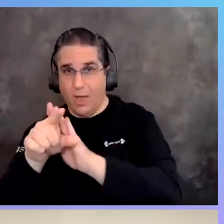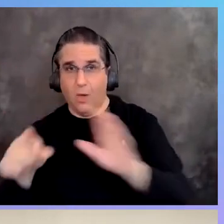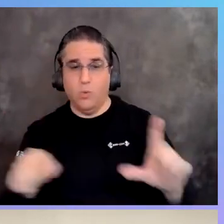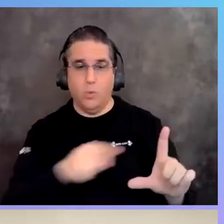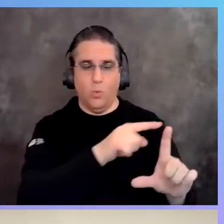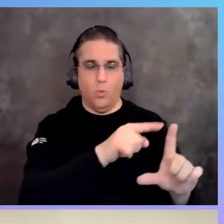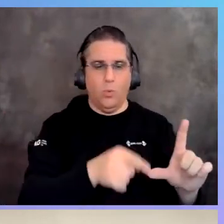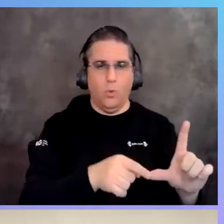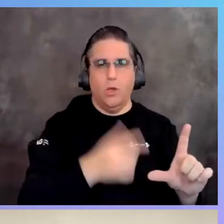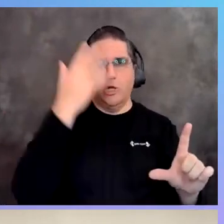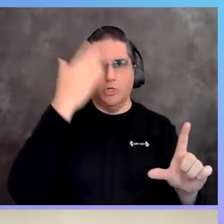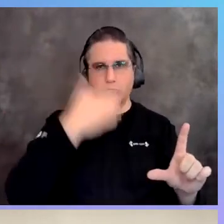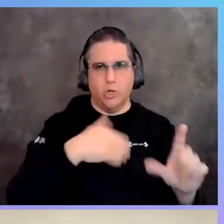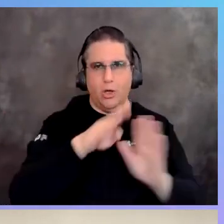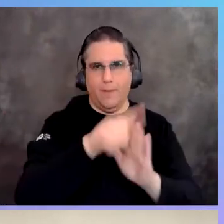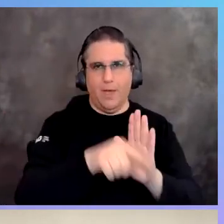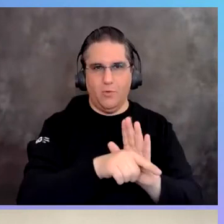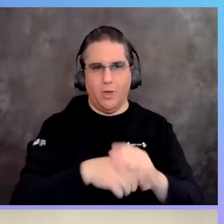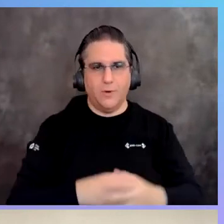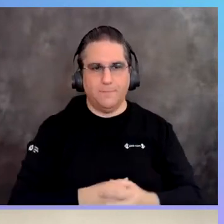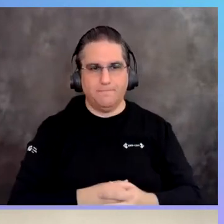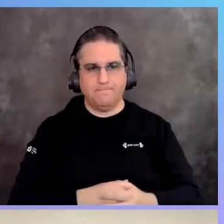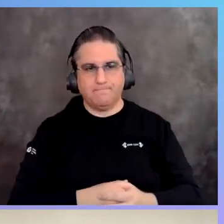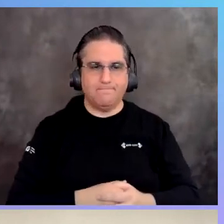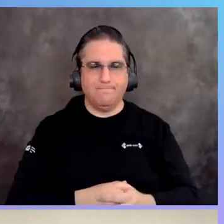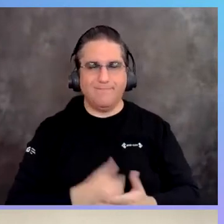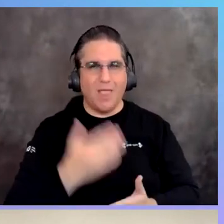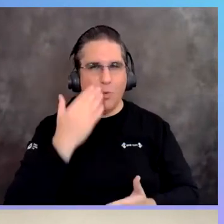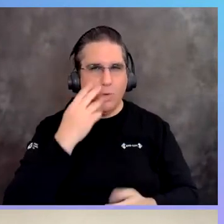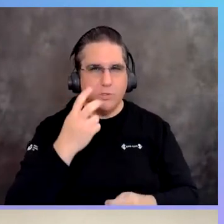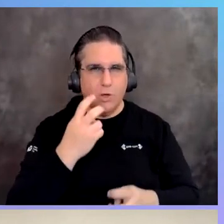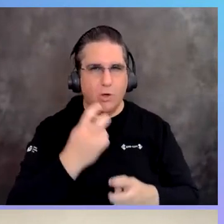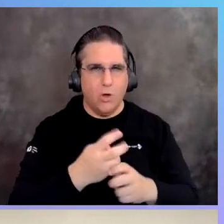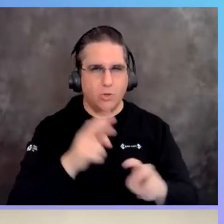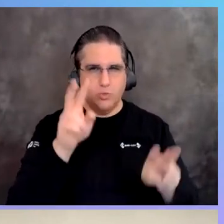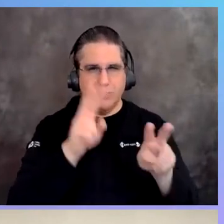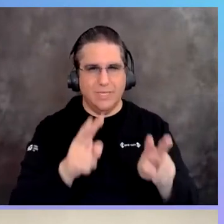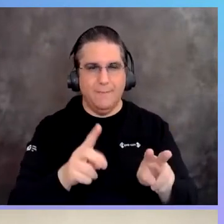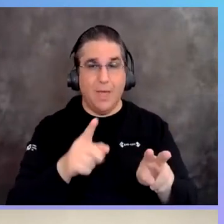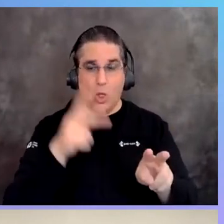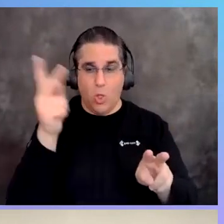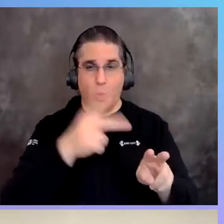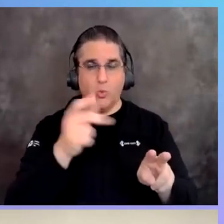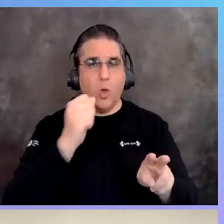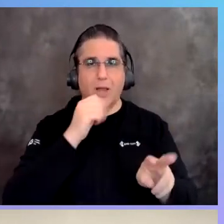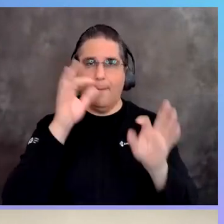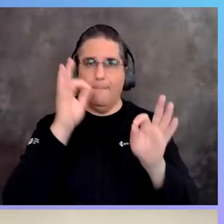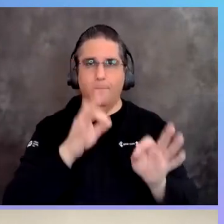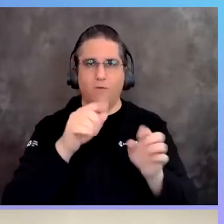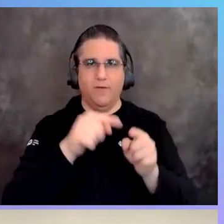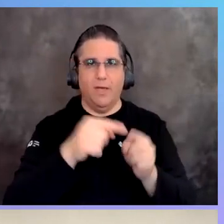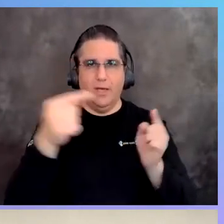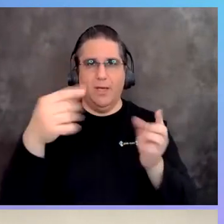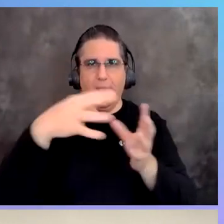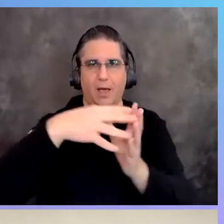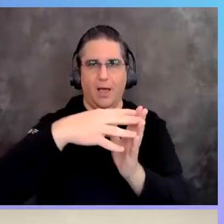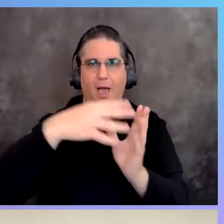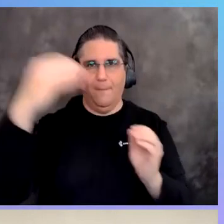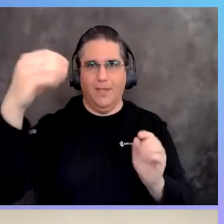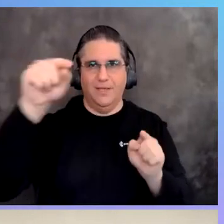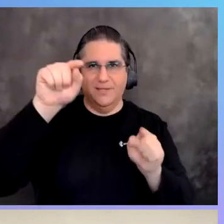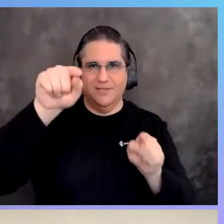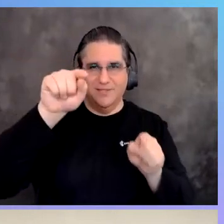backgrounds. It's not the easiest to see, but they actually aren't symmetrical. If you look at where